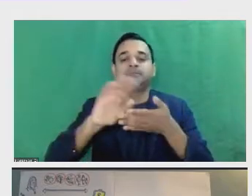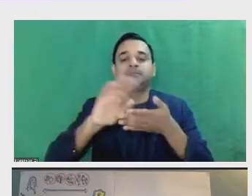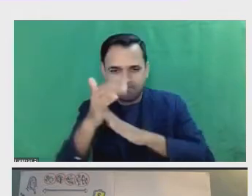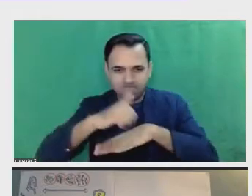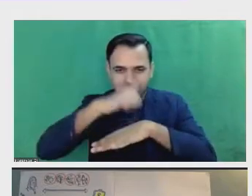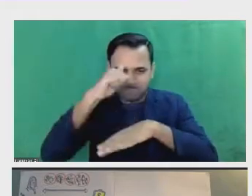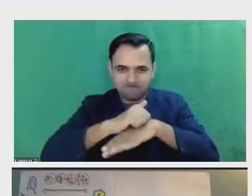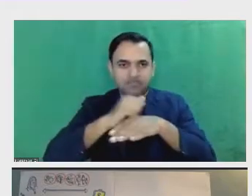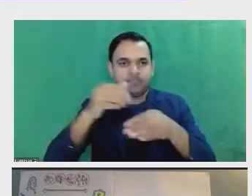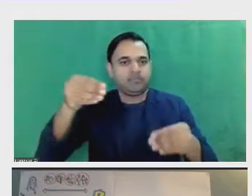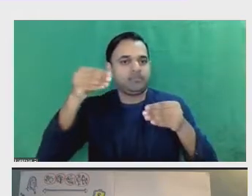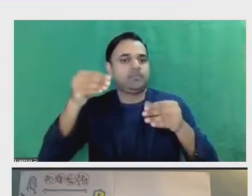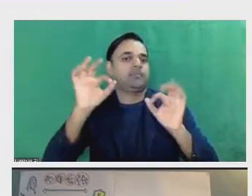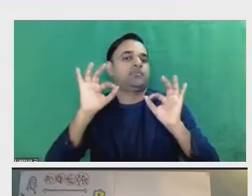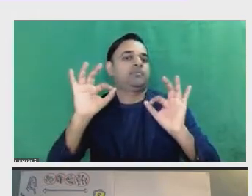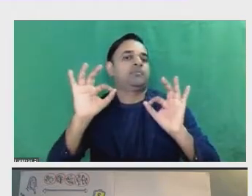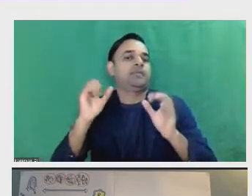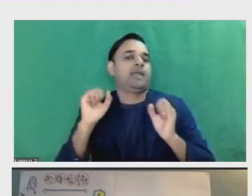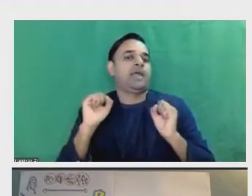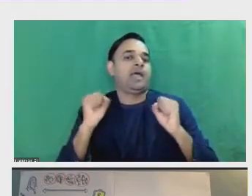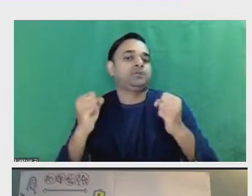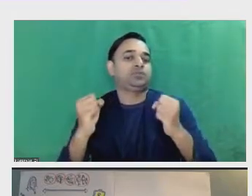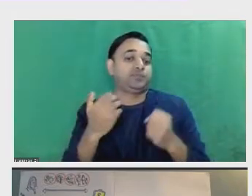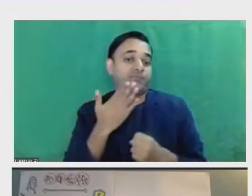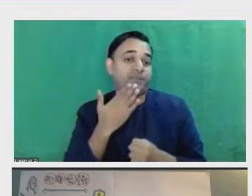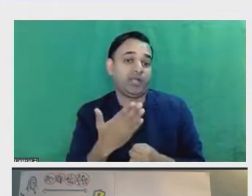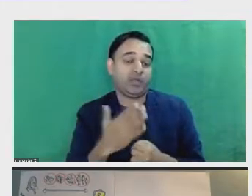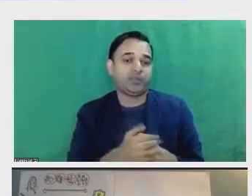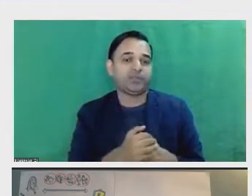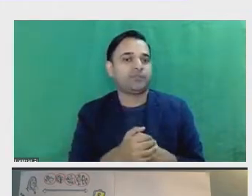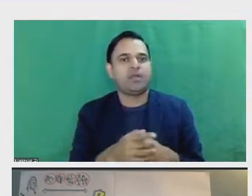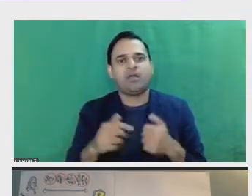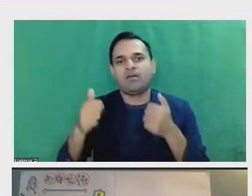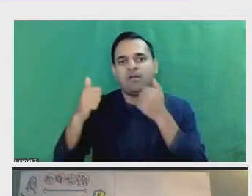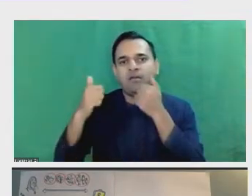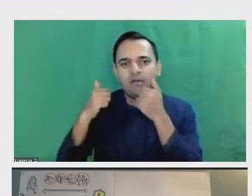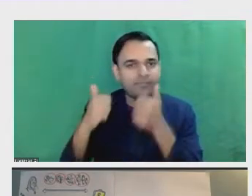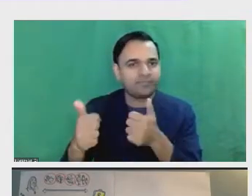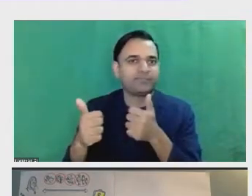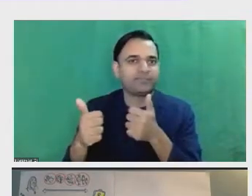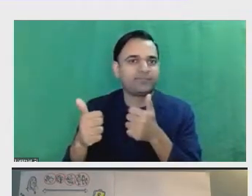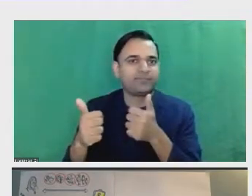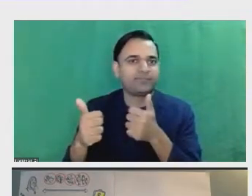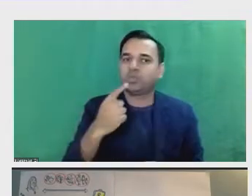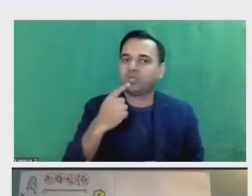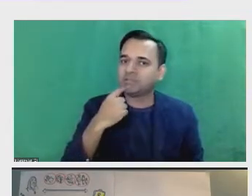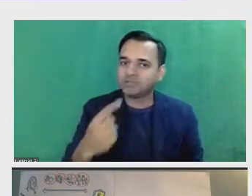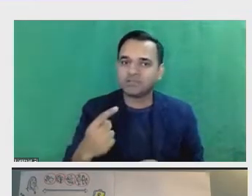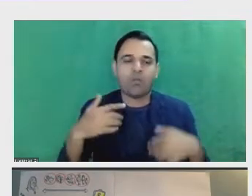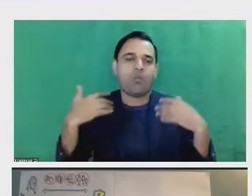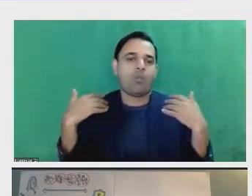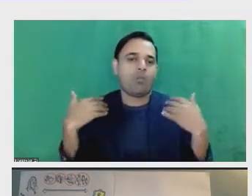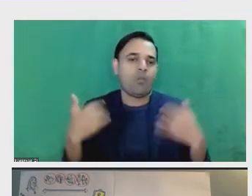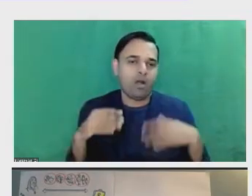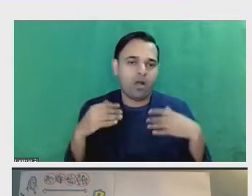Very well said, looking at it from both the local and global perspective and making sure that we're moving towards those two different